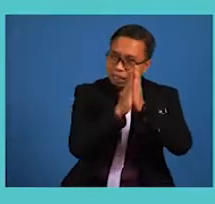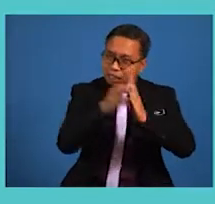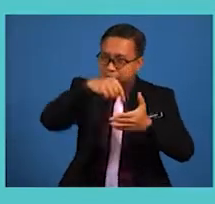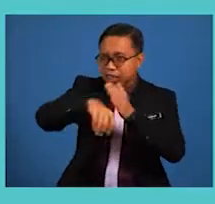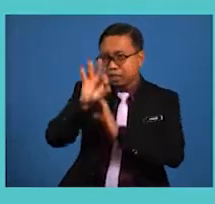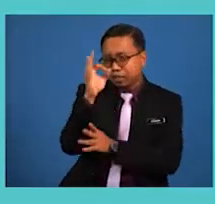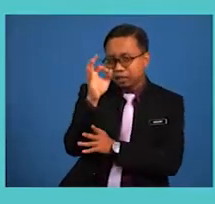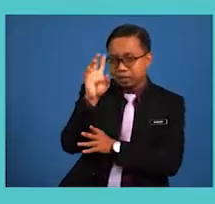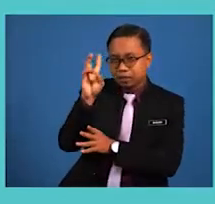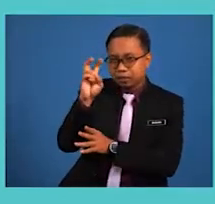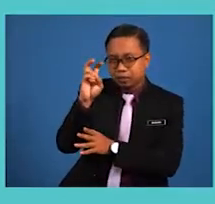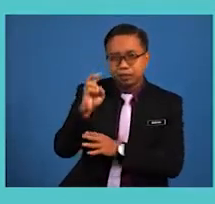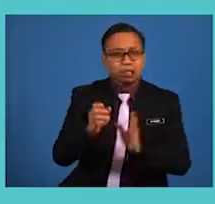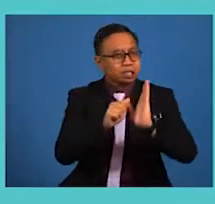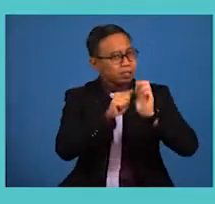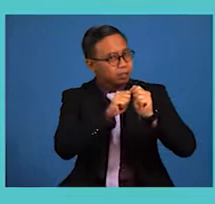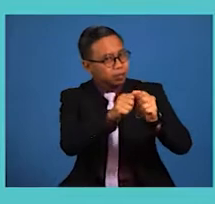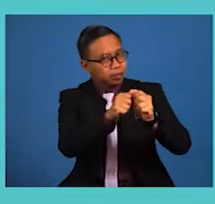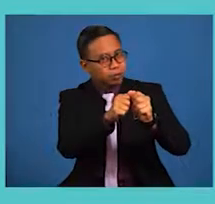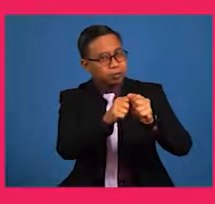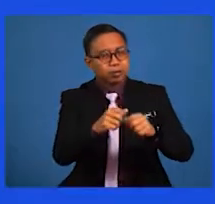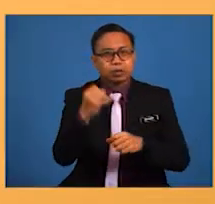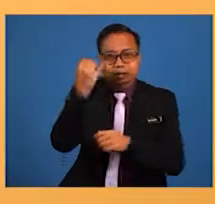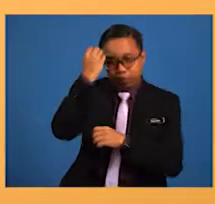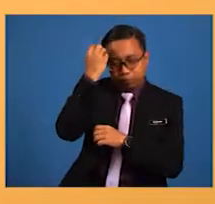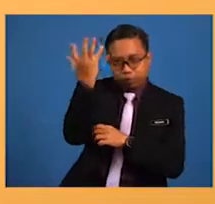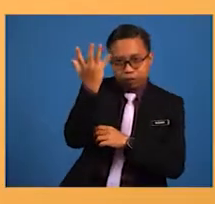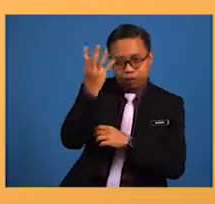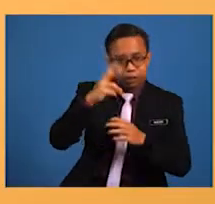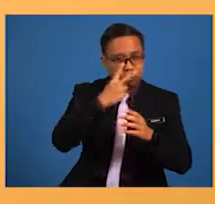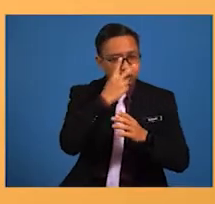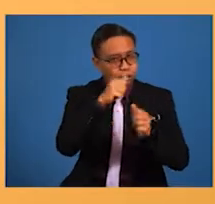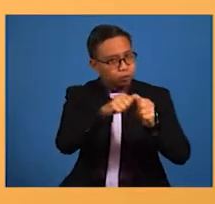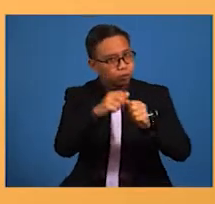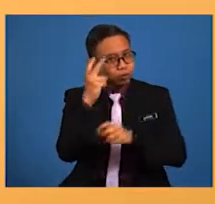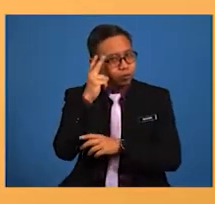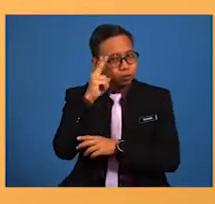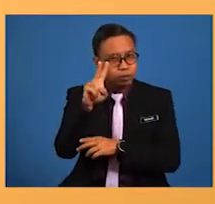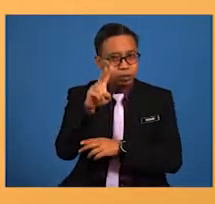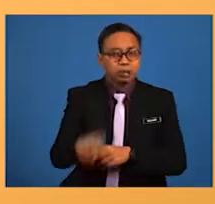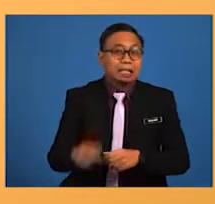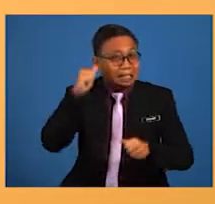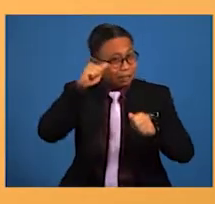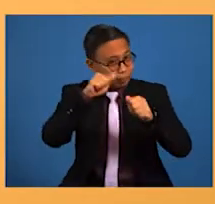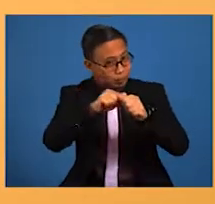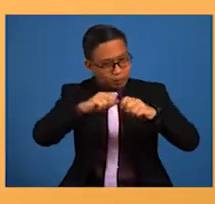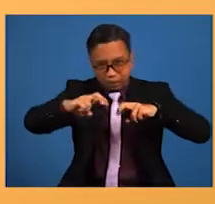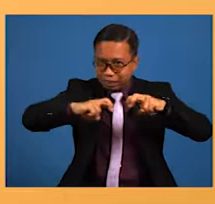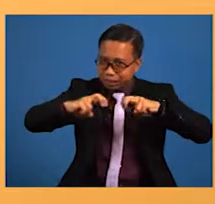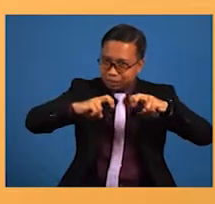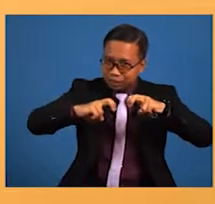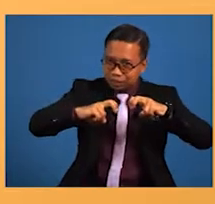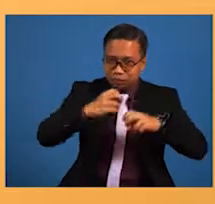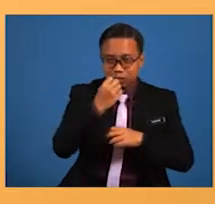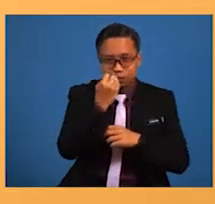1970 based on the information from the visual. Remember, analysis is an